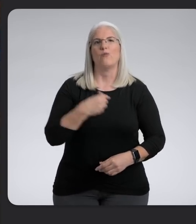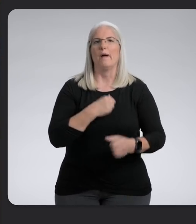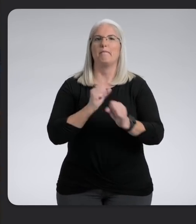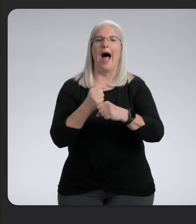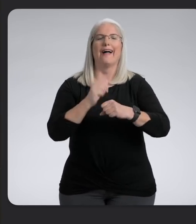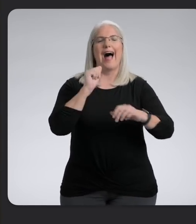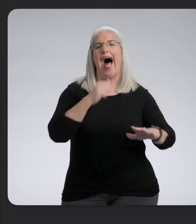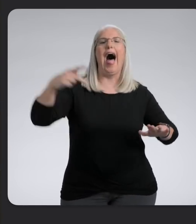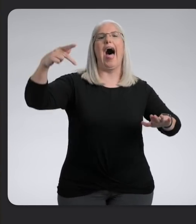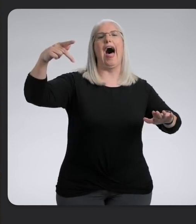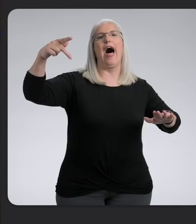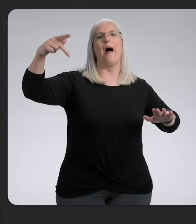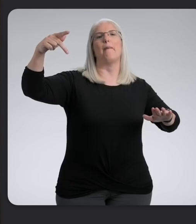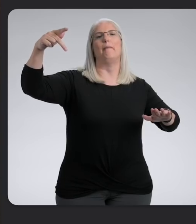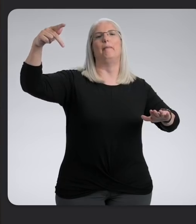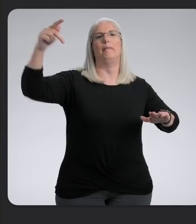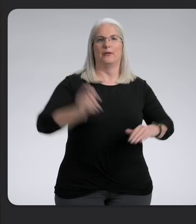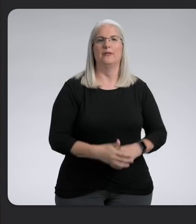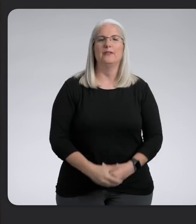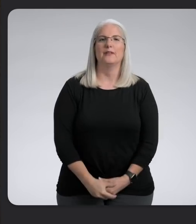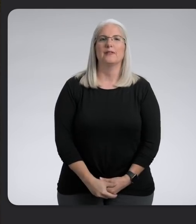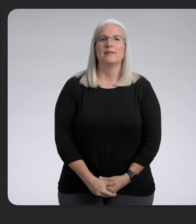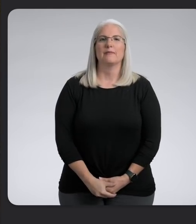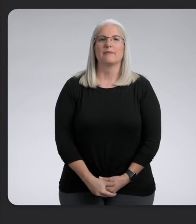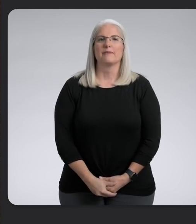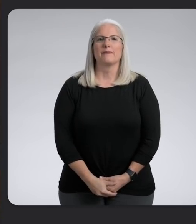an app!